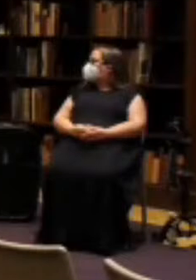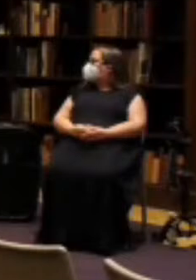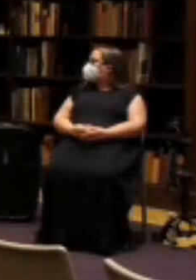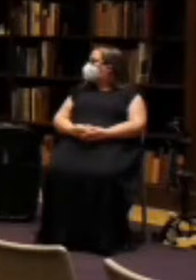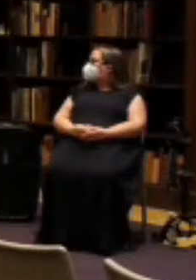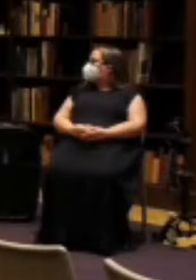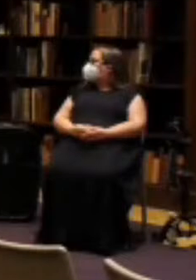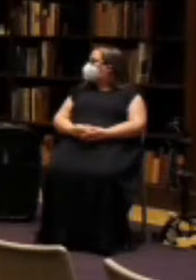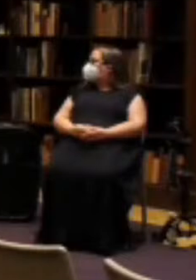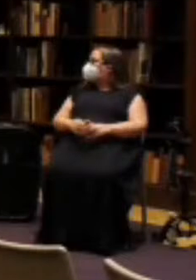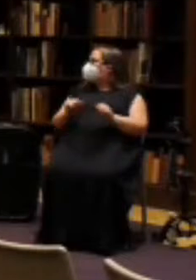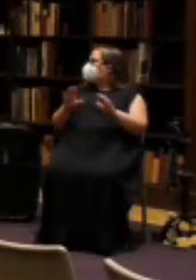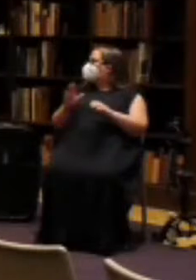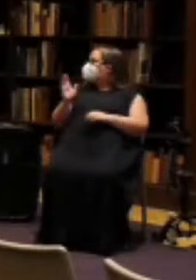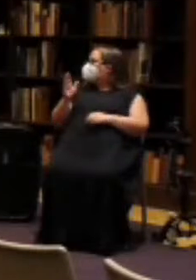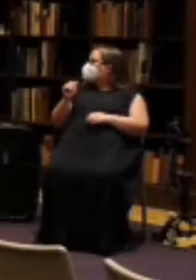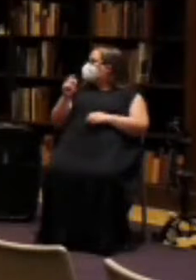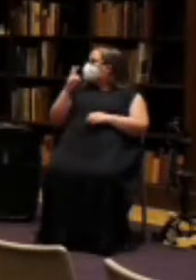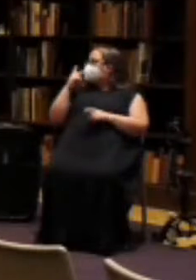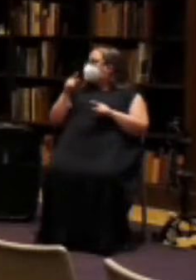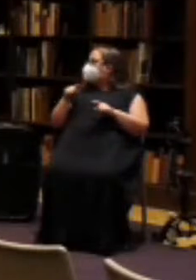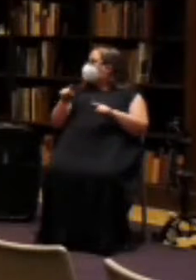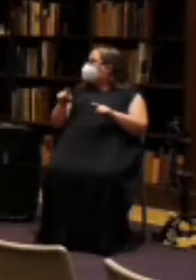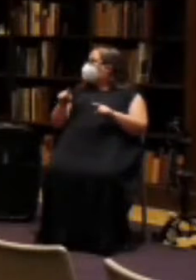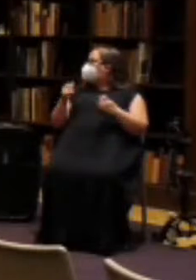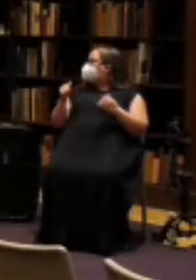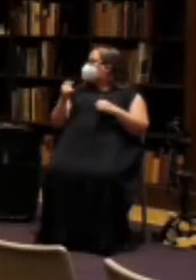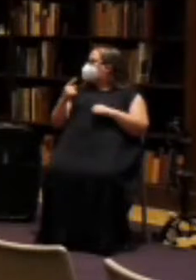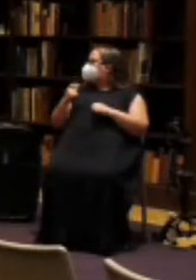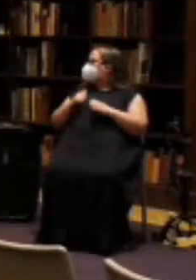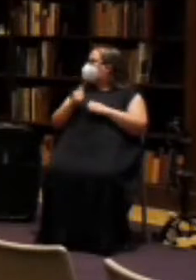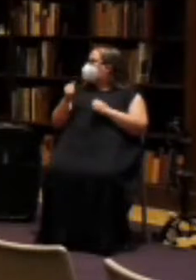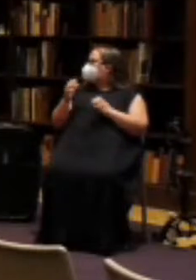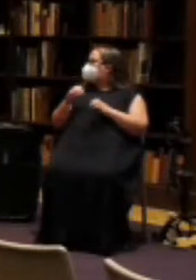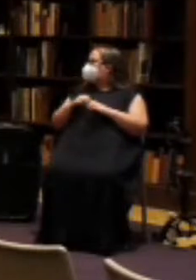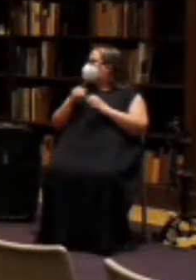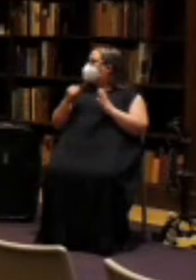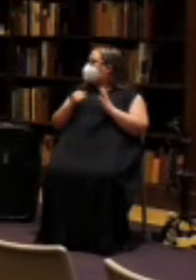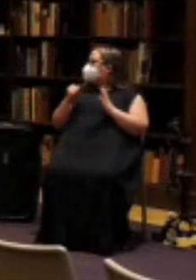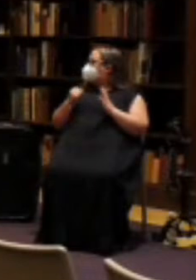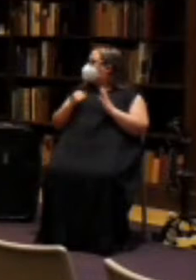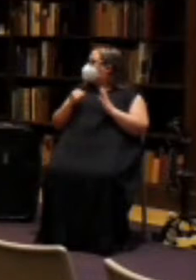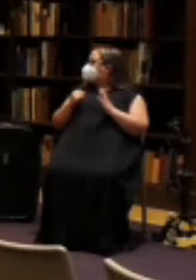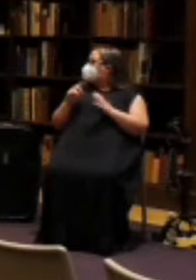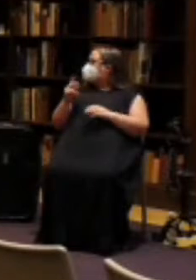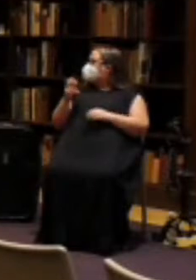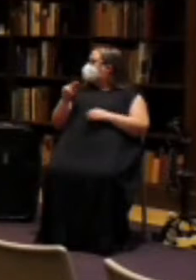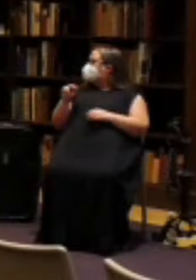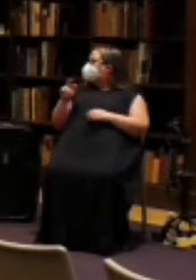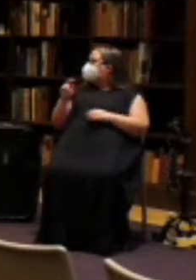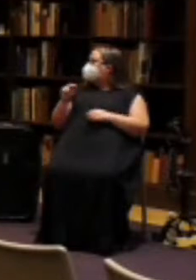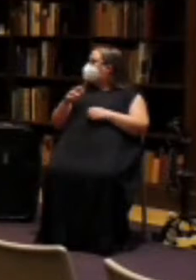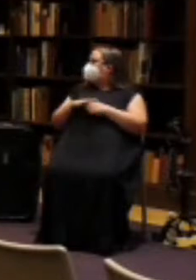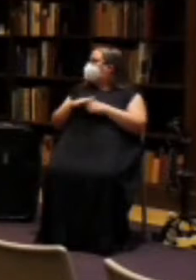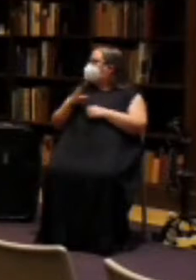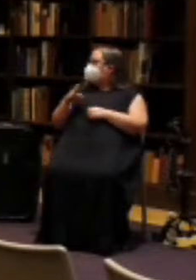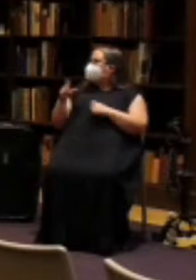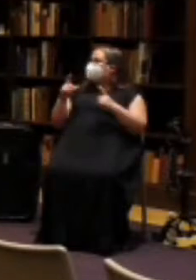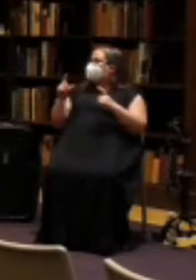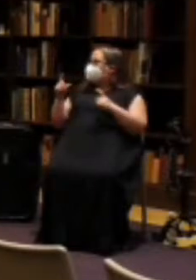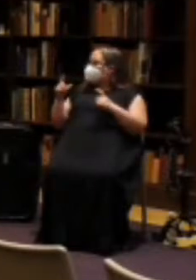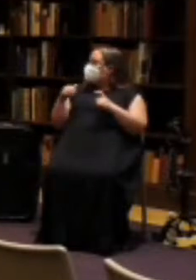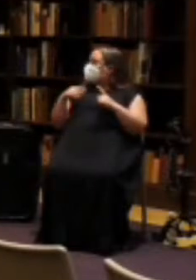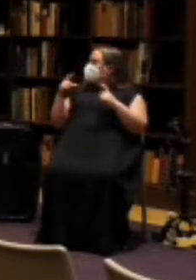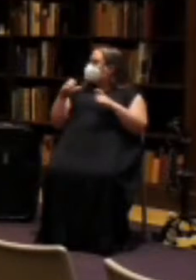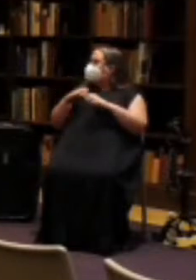This has been a fantastic talk. You see parallelism with activism in the arts. Devin Allen, local resident photographer